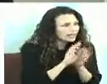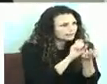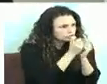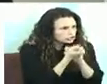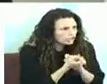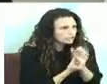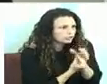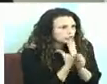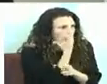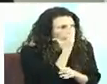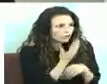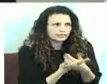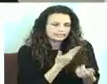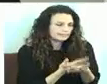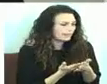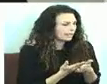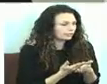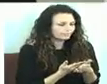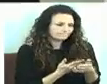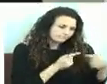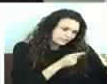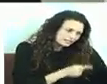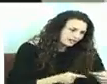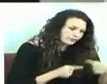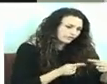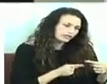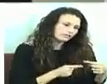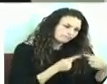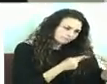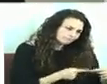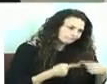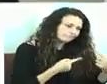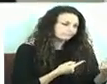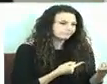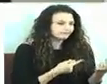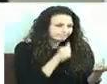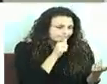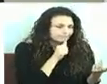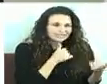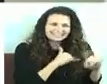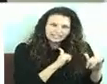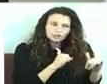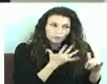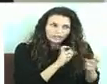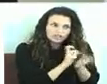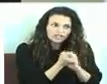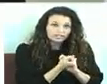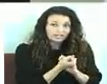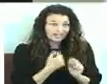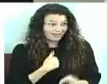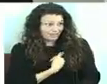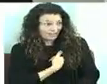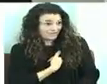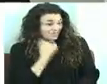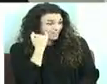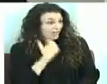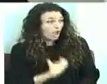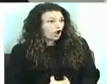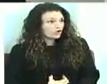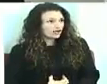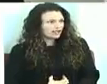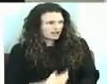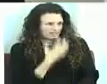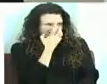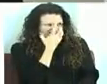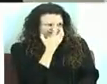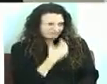the midst of our pain and suffering. I don't know about you all, but when I'm hungry, I become very irritable.